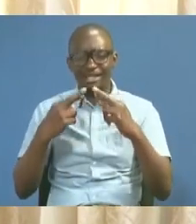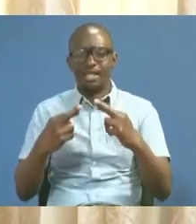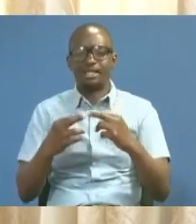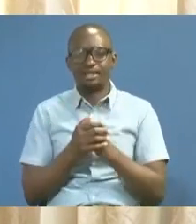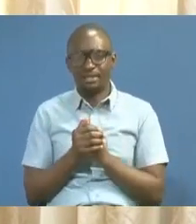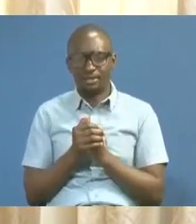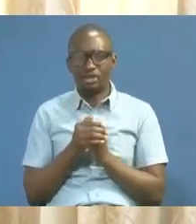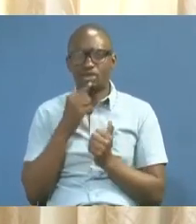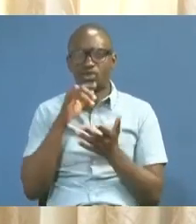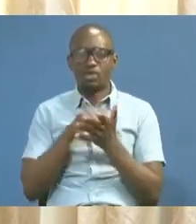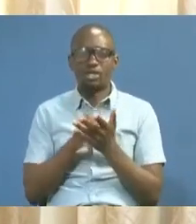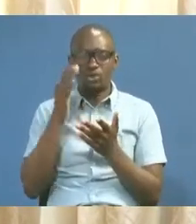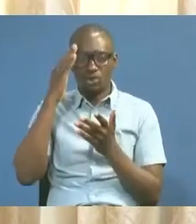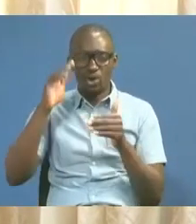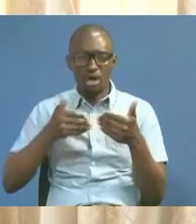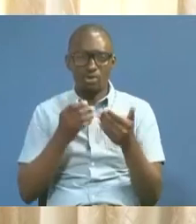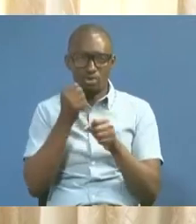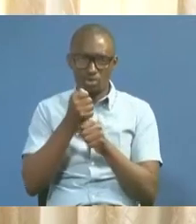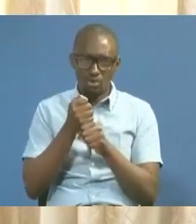doing, and you can also prepare